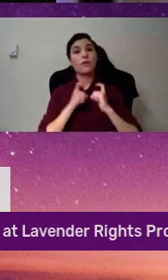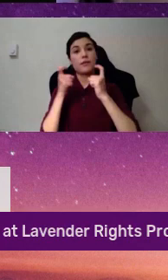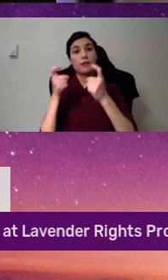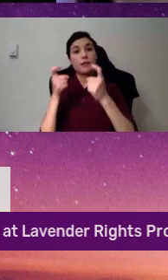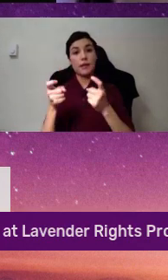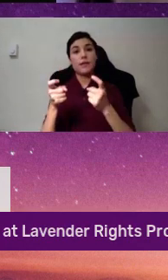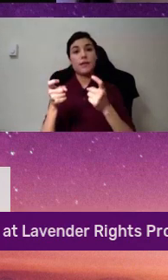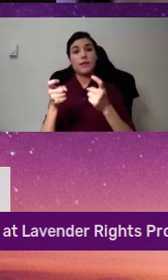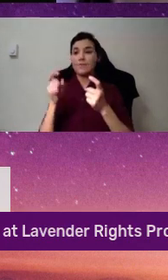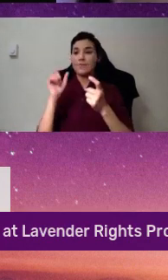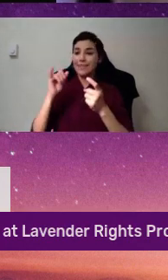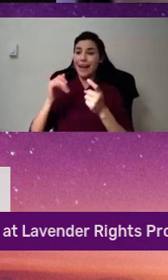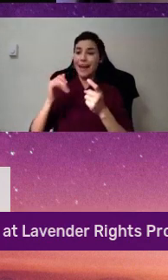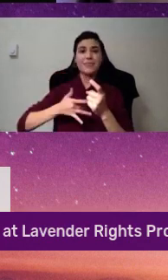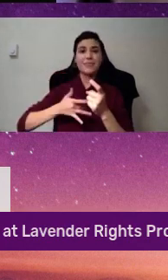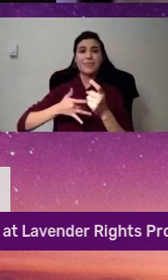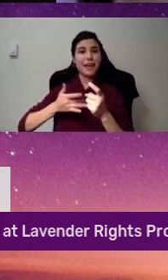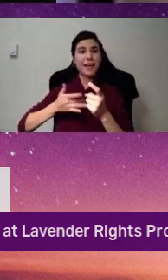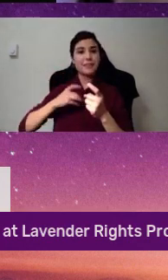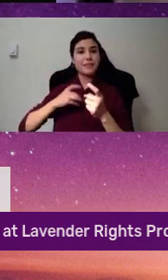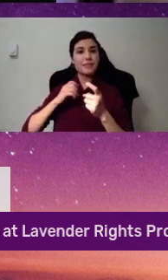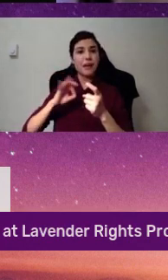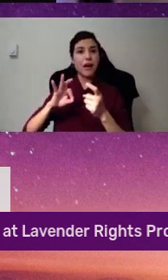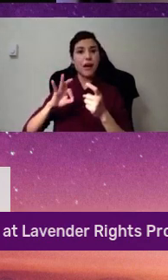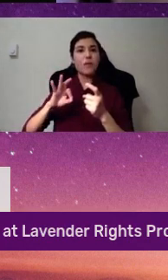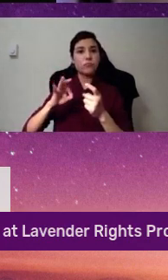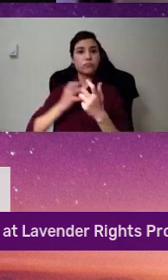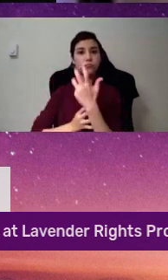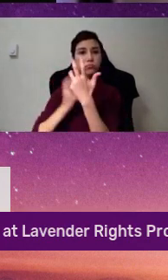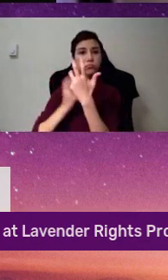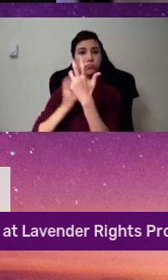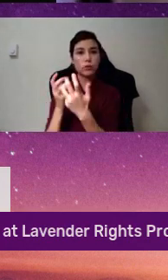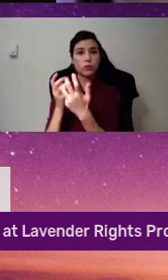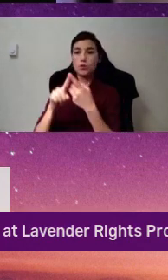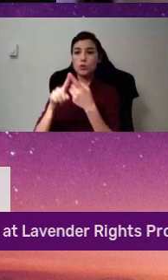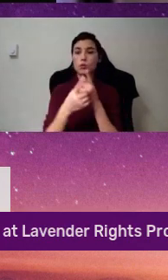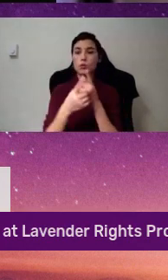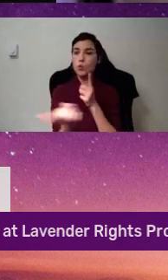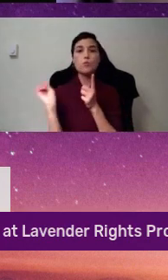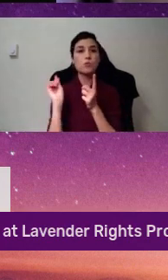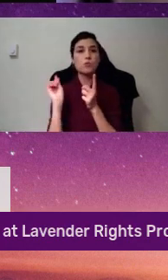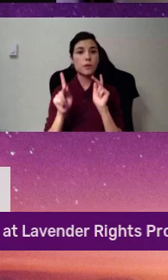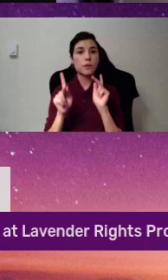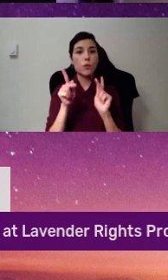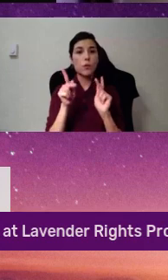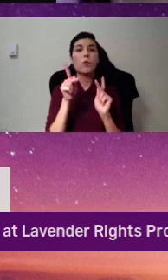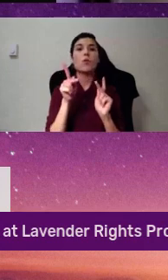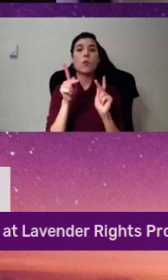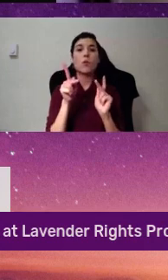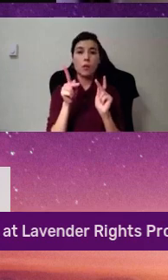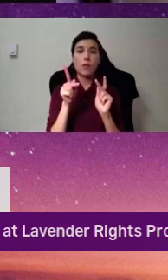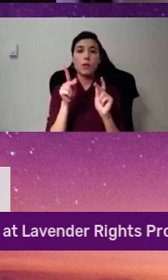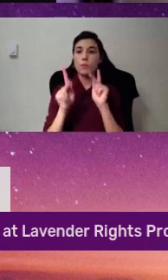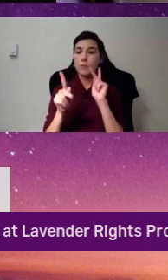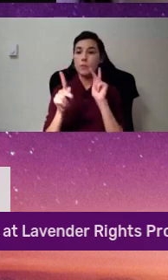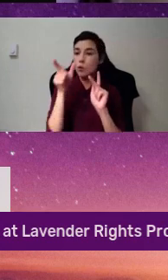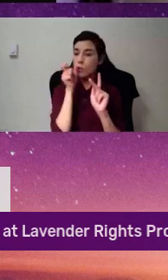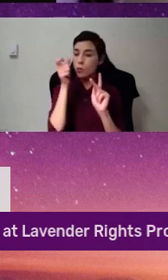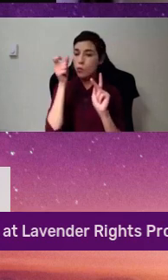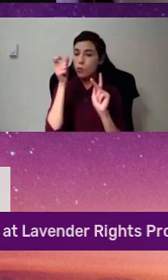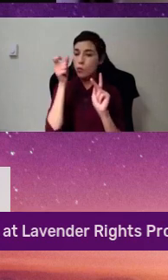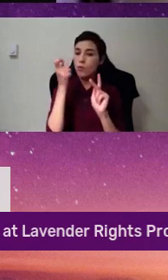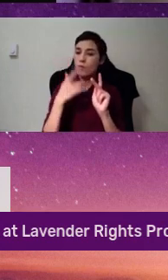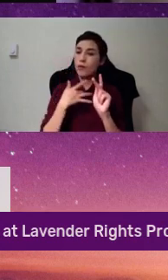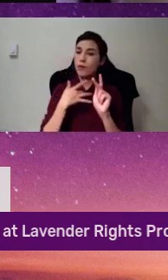as those peoples were considered to be one with creation, one with creator,